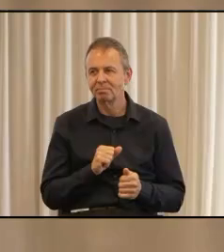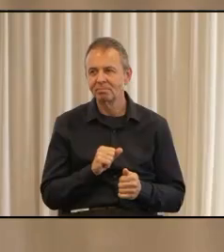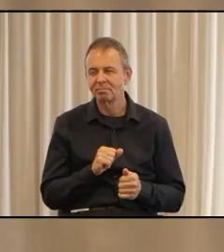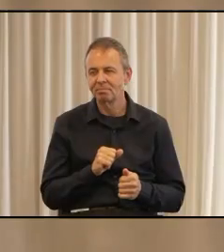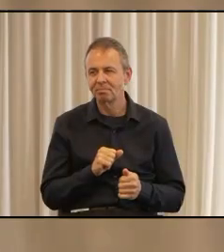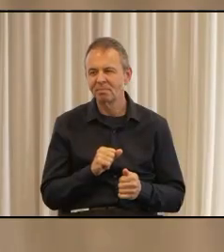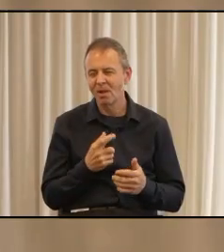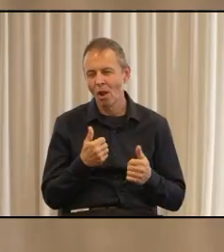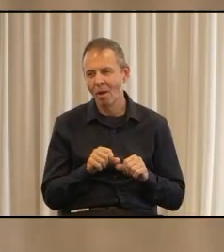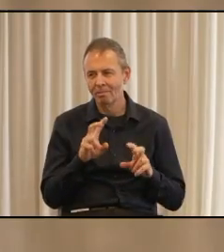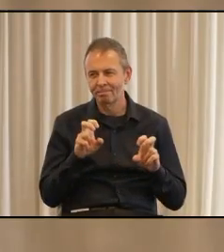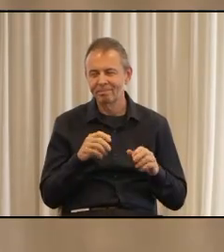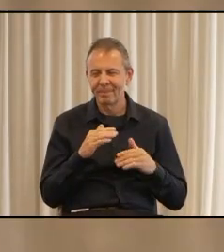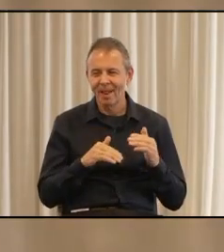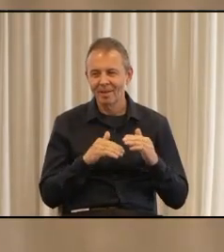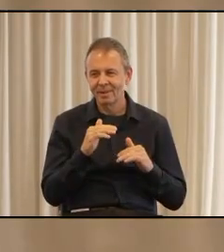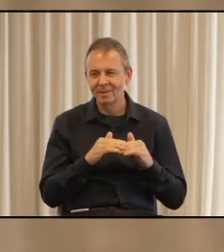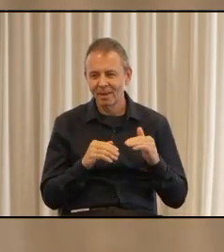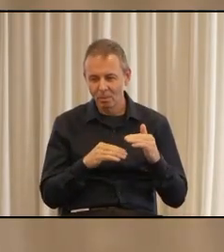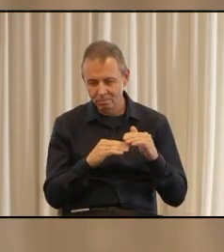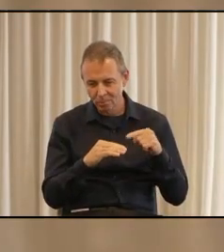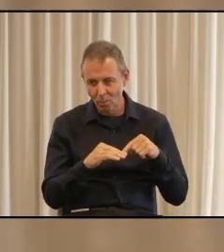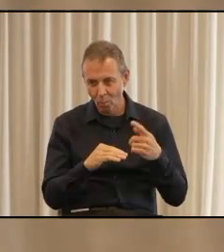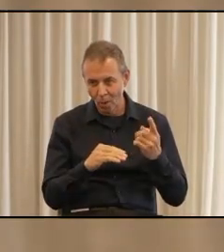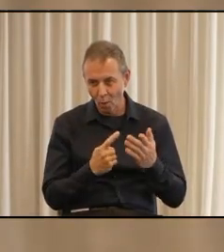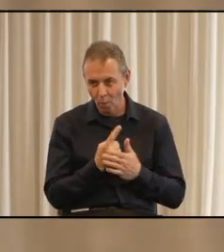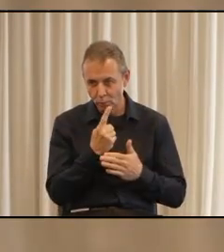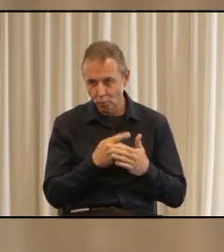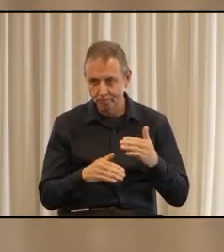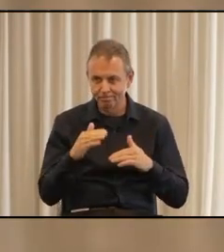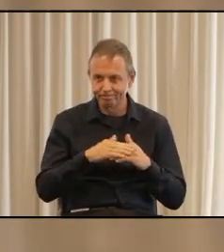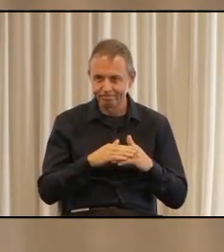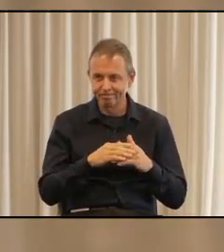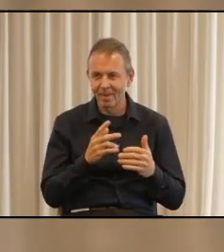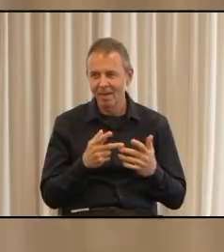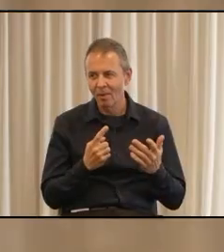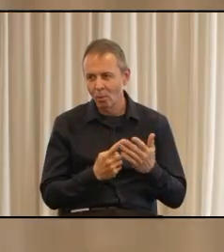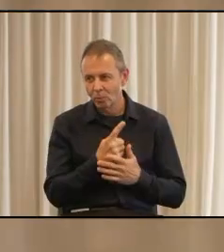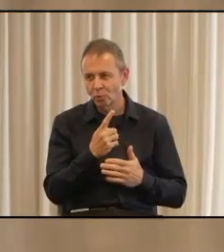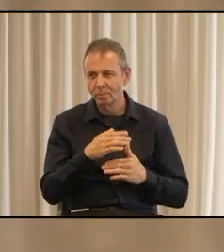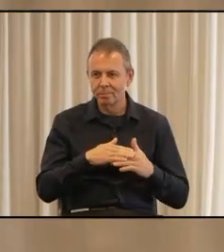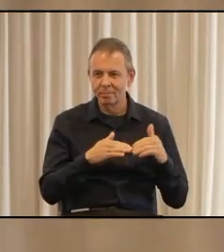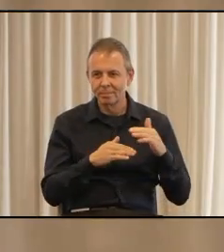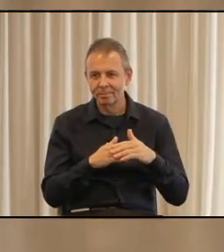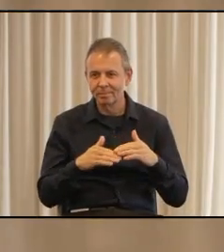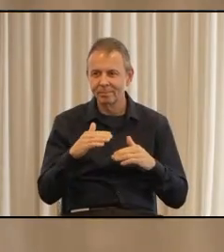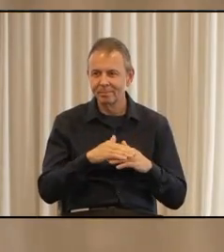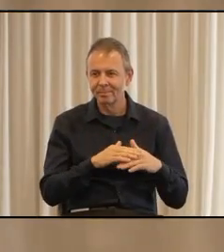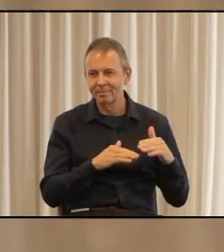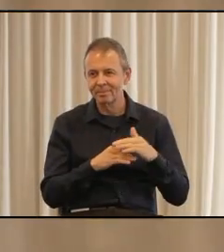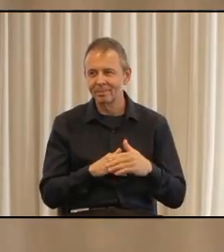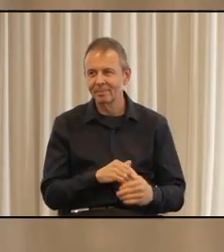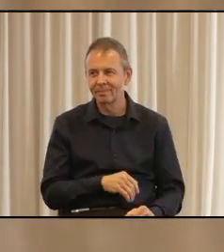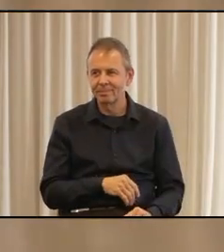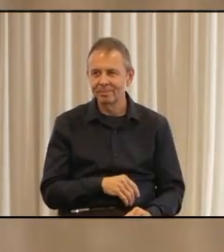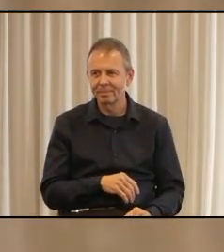said, the lasagna thing. One little opportunity leads to another, and it's just sort of layered in together. And you